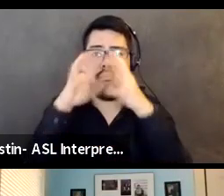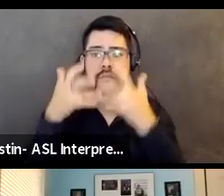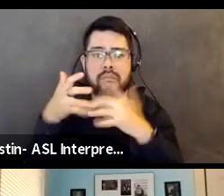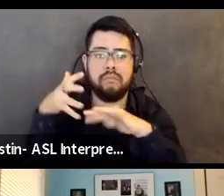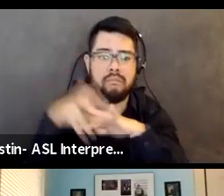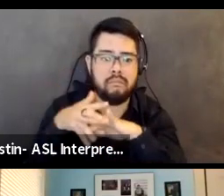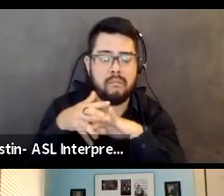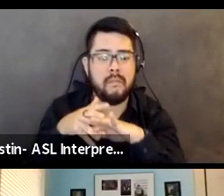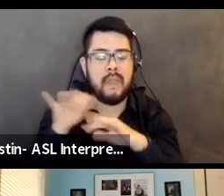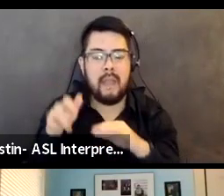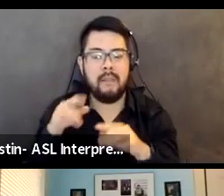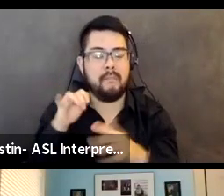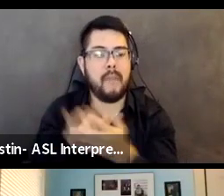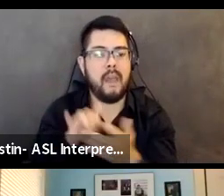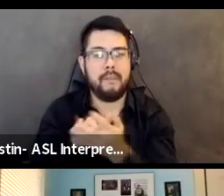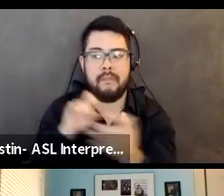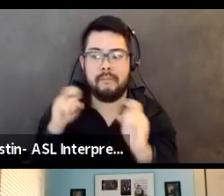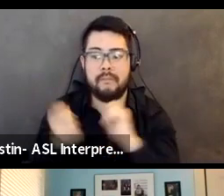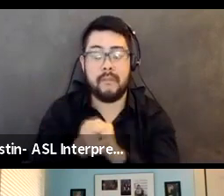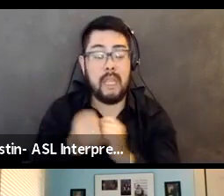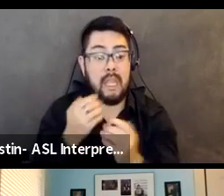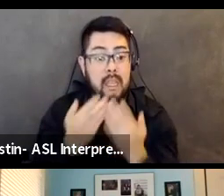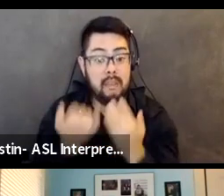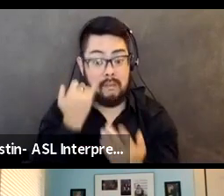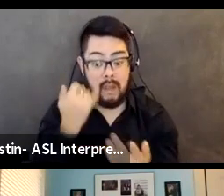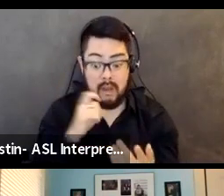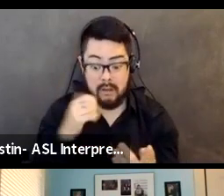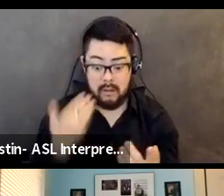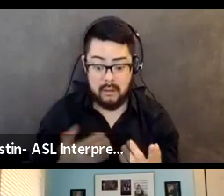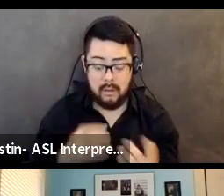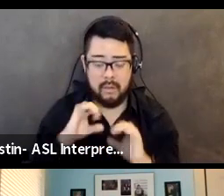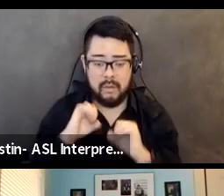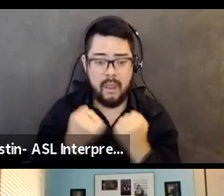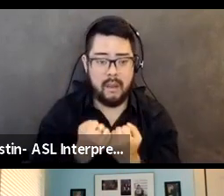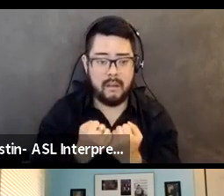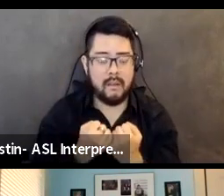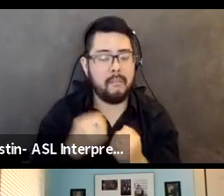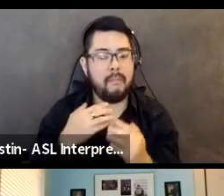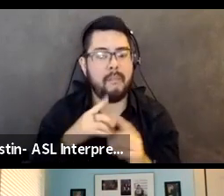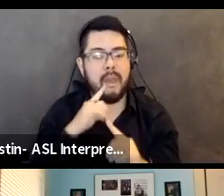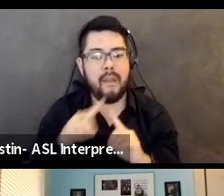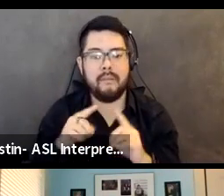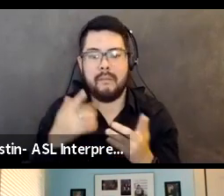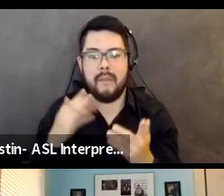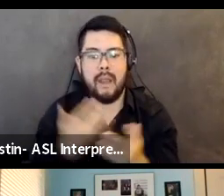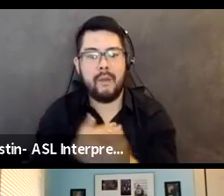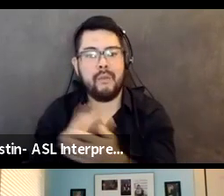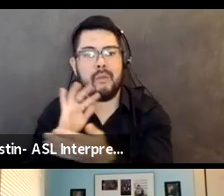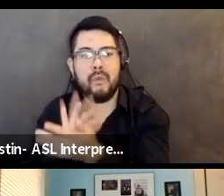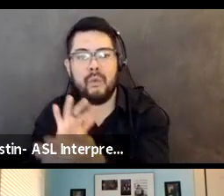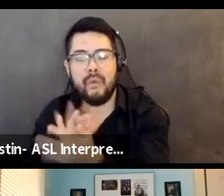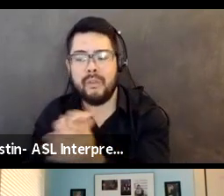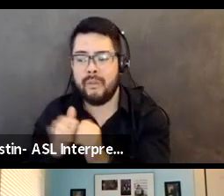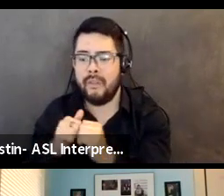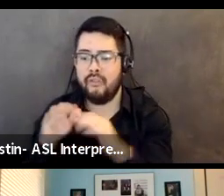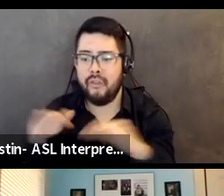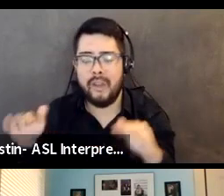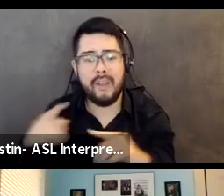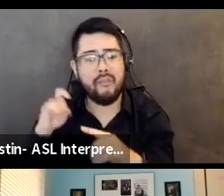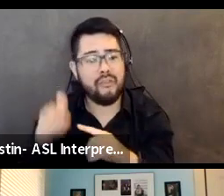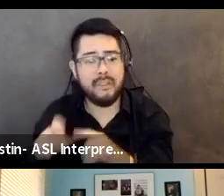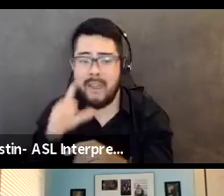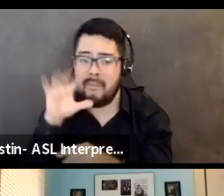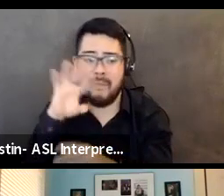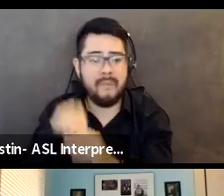incapable of reform if not in our society at least has no place in our schools with our children this to me is